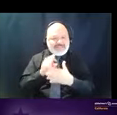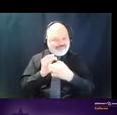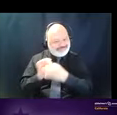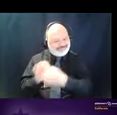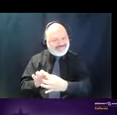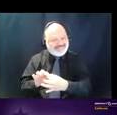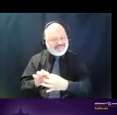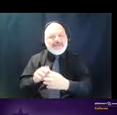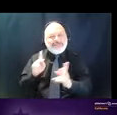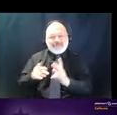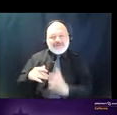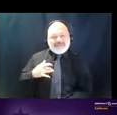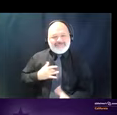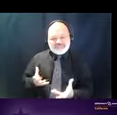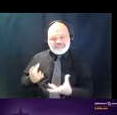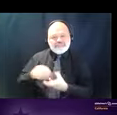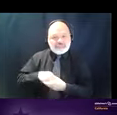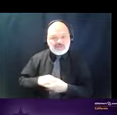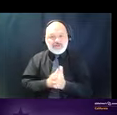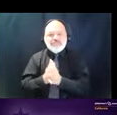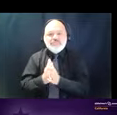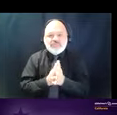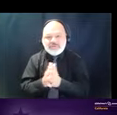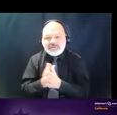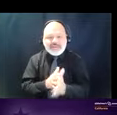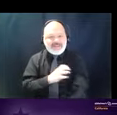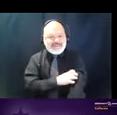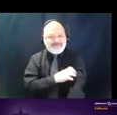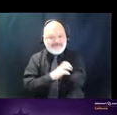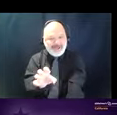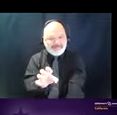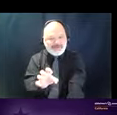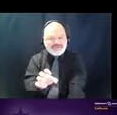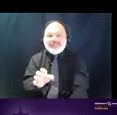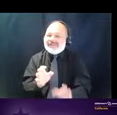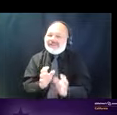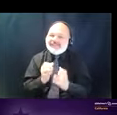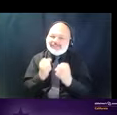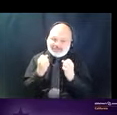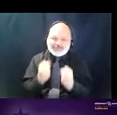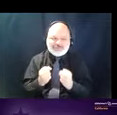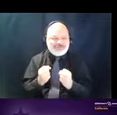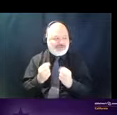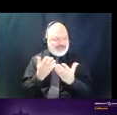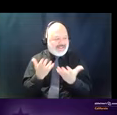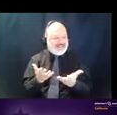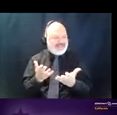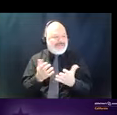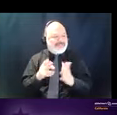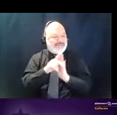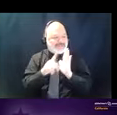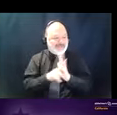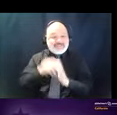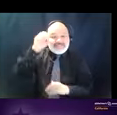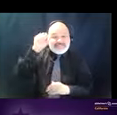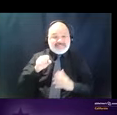feel embraced and motivated and empowered. And this has strong principle of Paulo Freire. In South America, this is